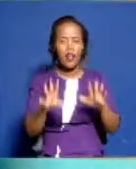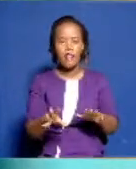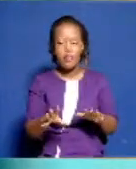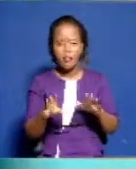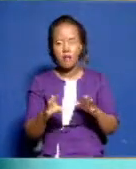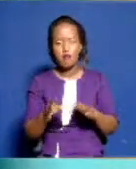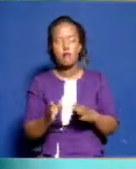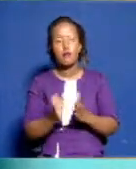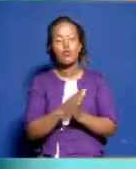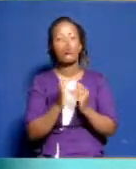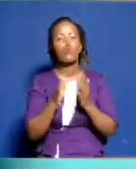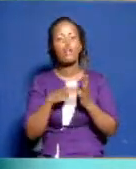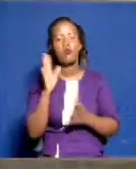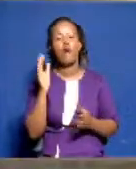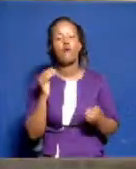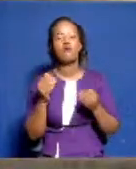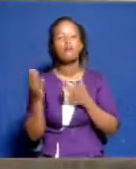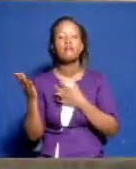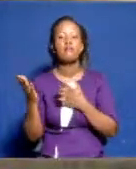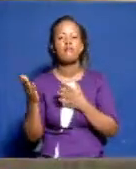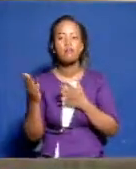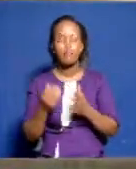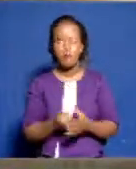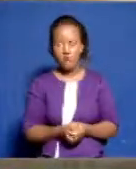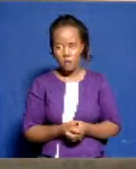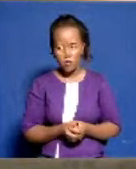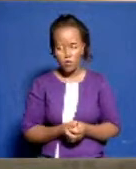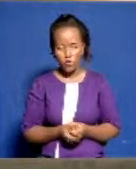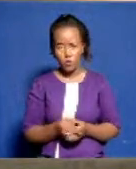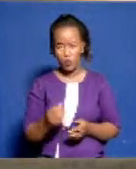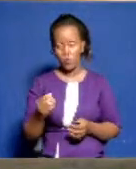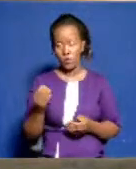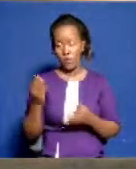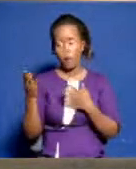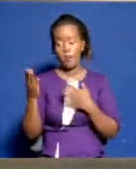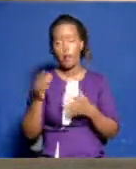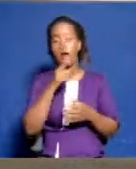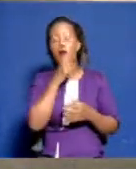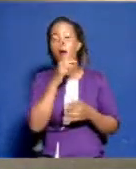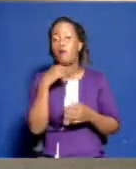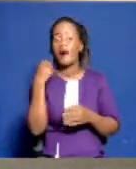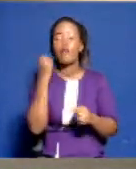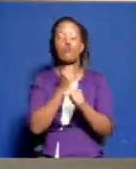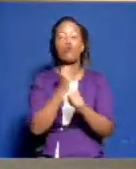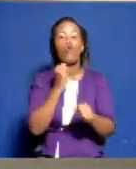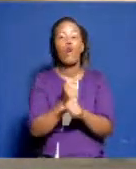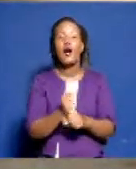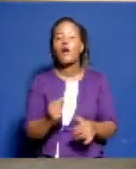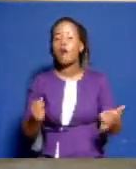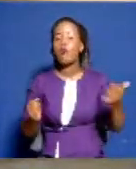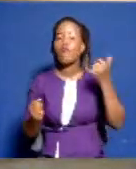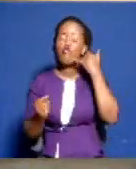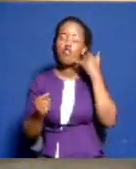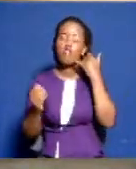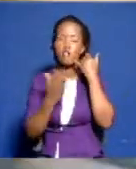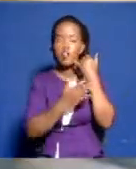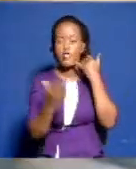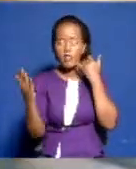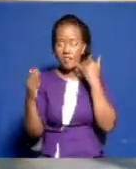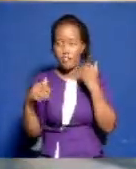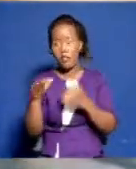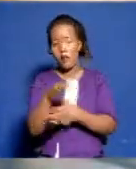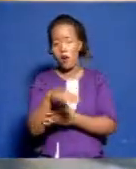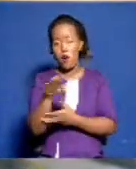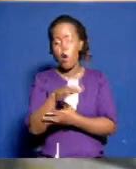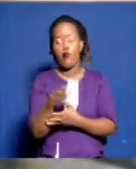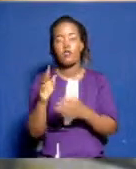Wycliffe of Ketch reports. Chin Ogendo is an aggrieved dealer in mobile phones and electronic accessories at the KOPERE Trading